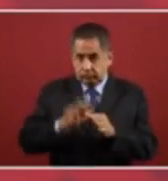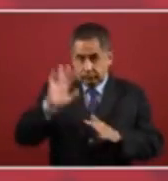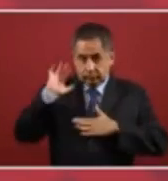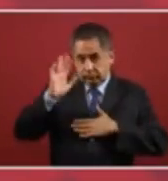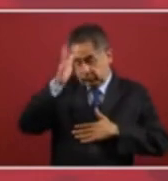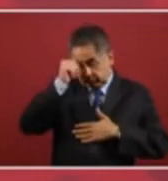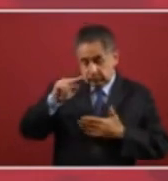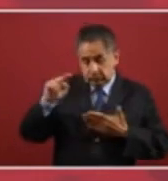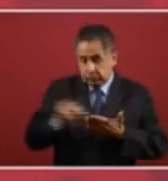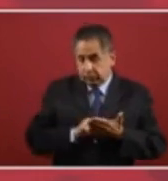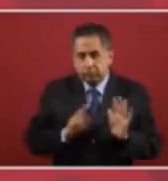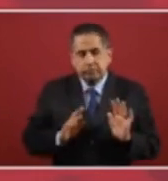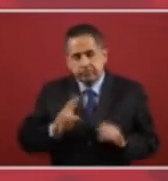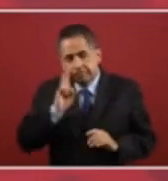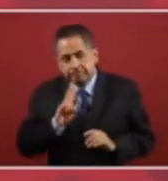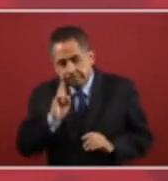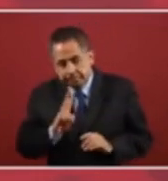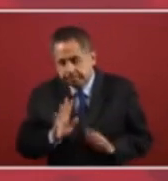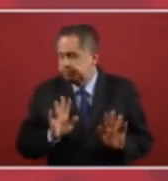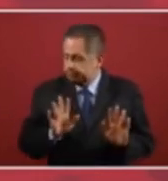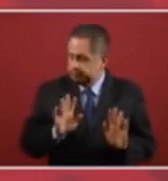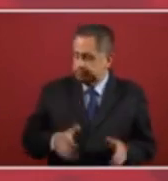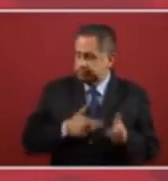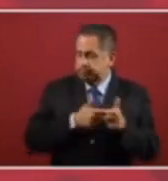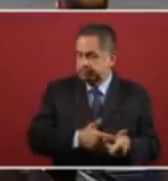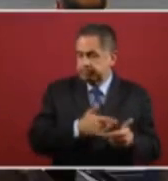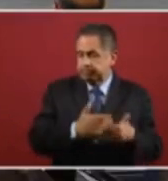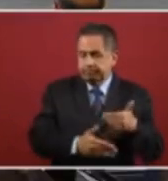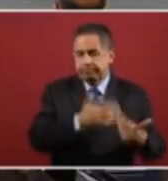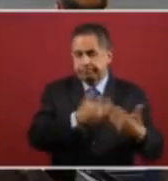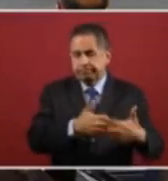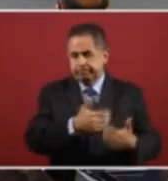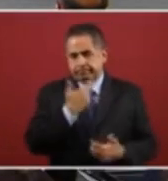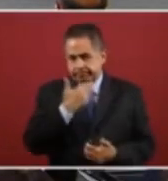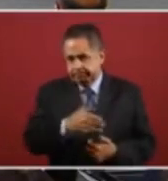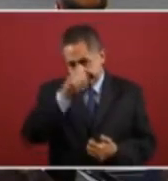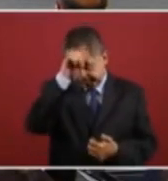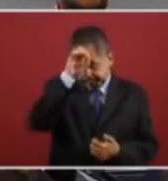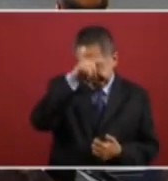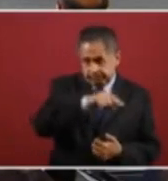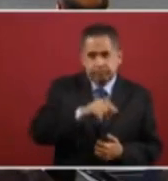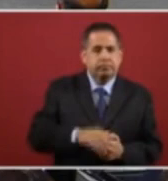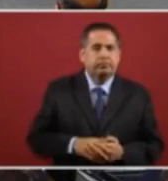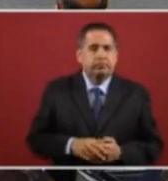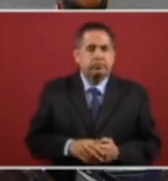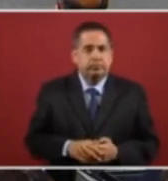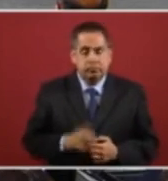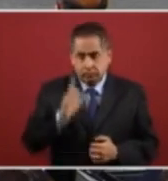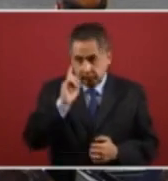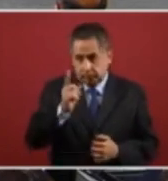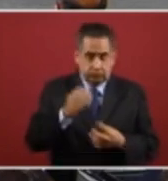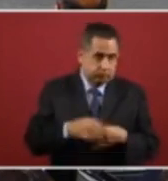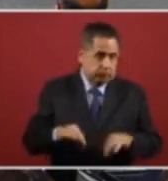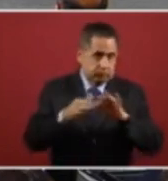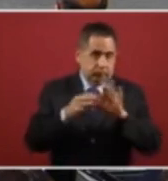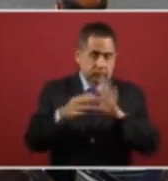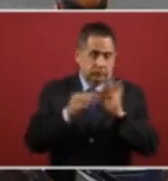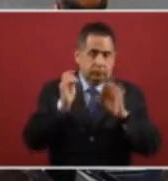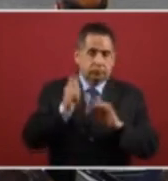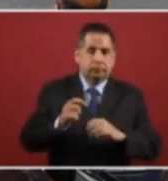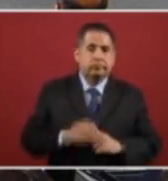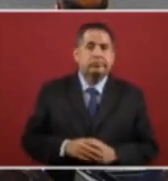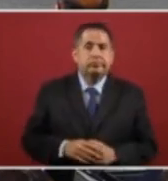monitoring that they come to these agreements and that they continue to have this mine function.